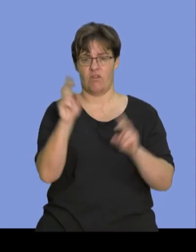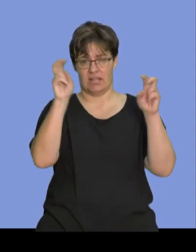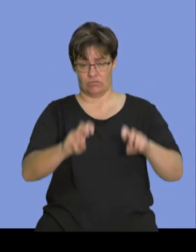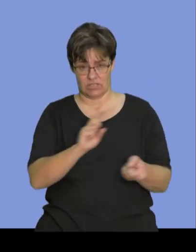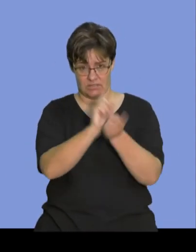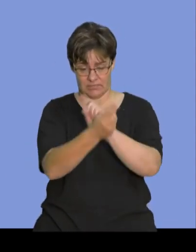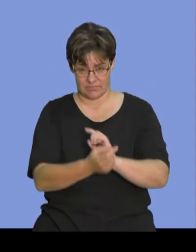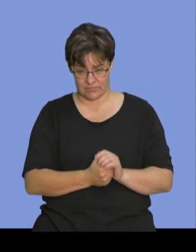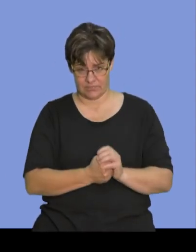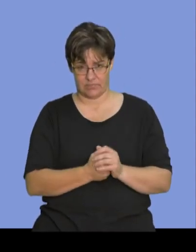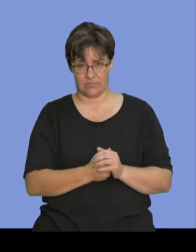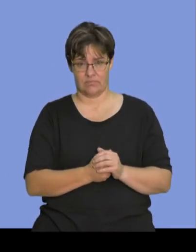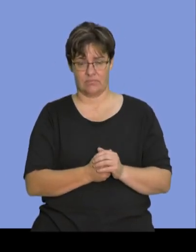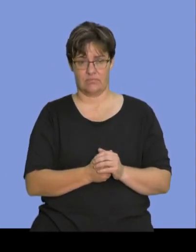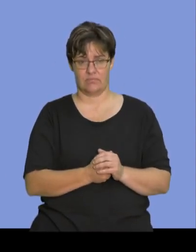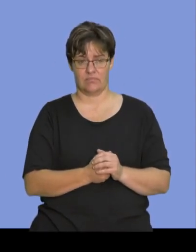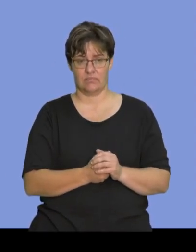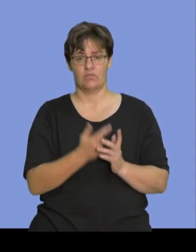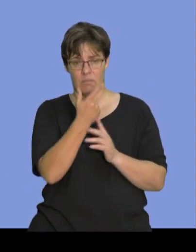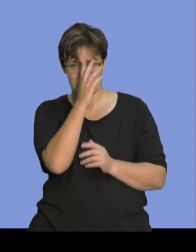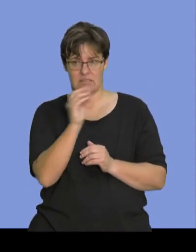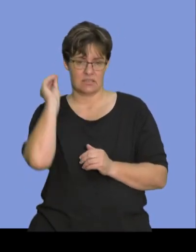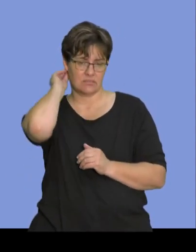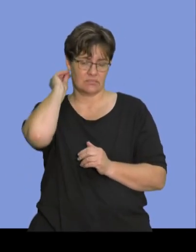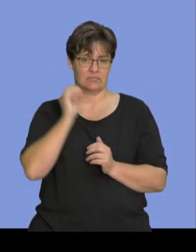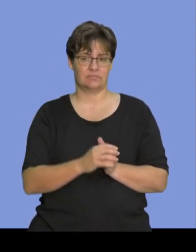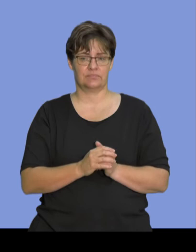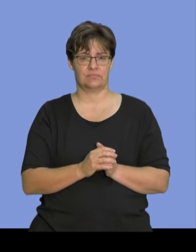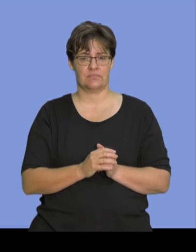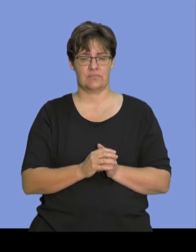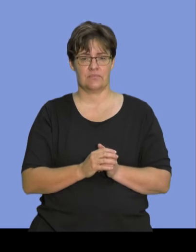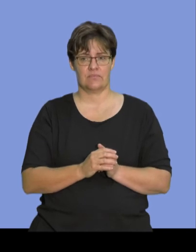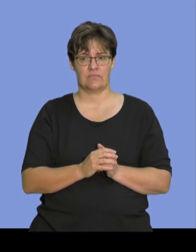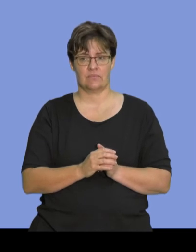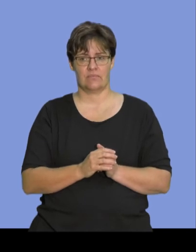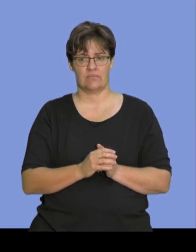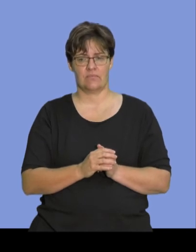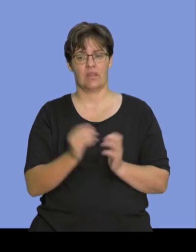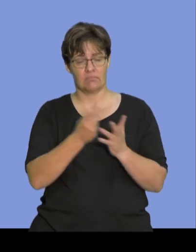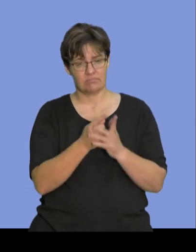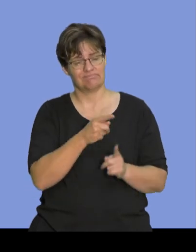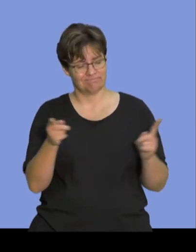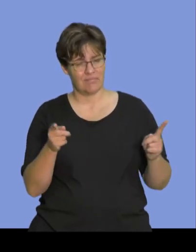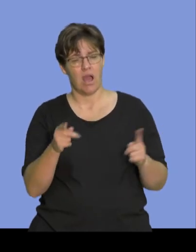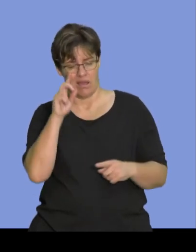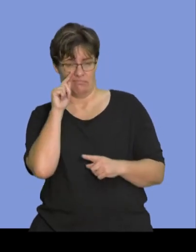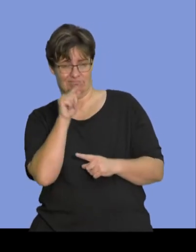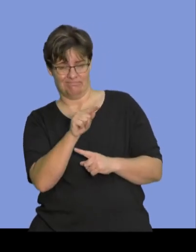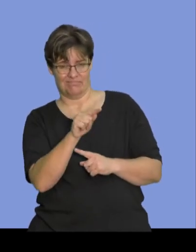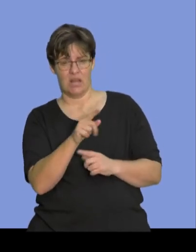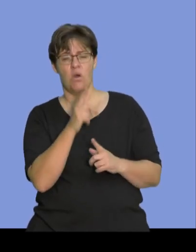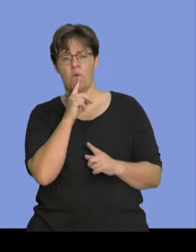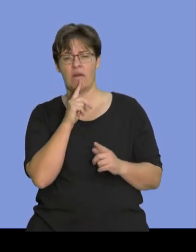of magnets, it needs to be taken into account, right? Okay, so these are the most obvious